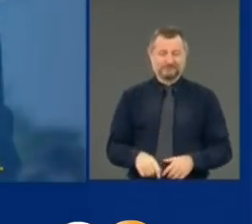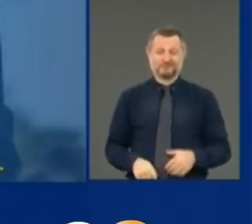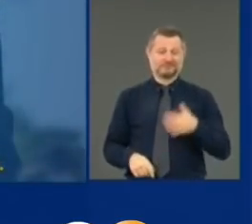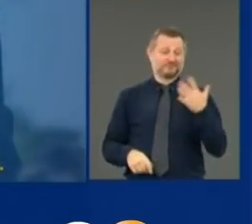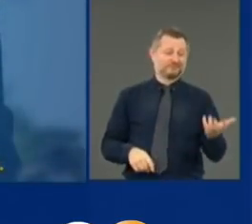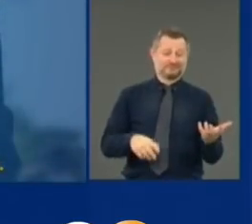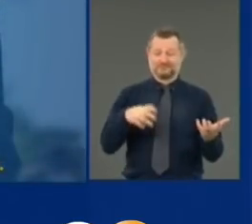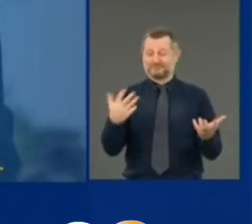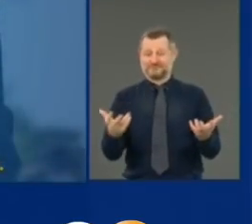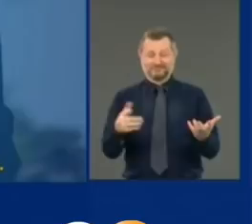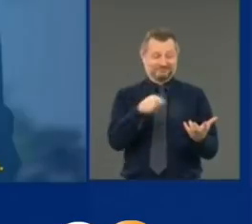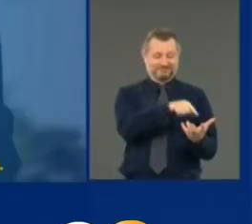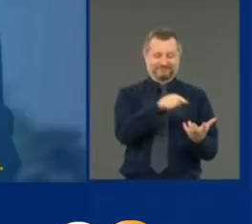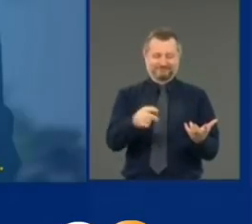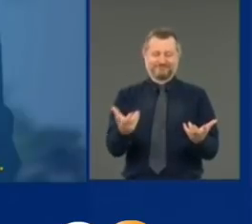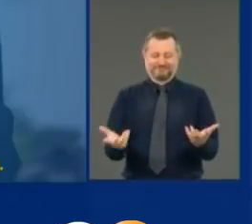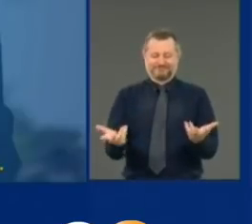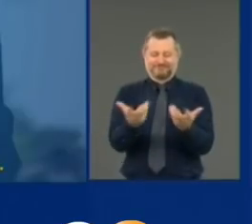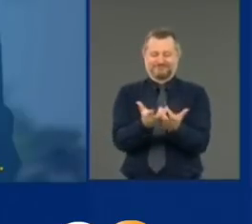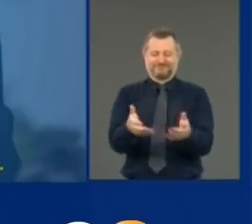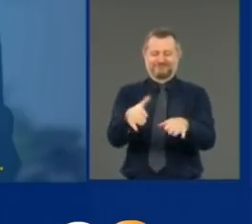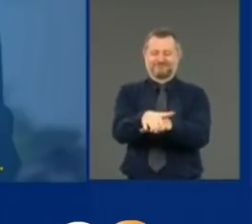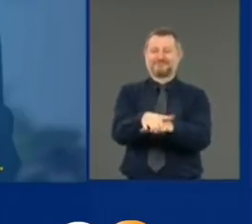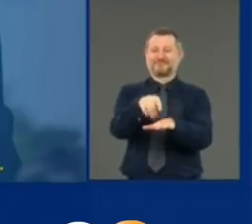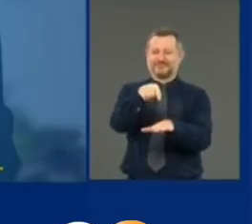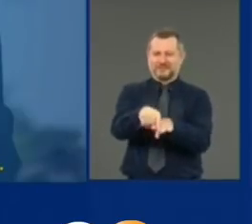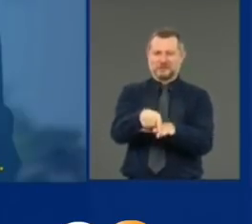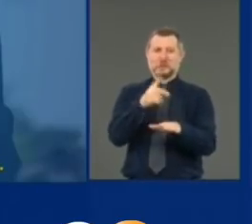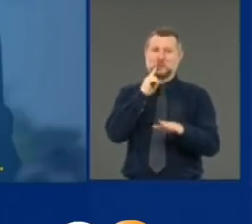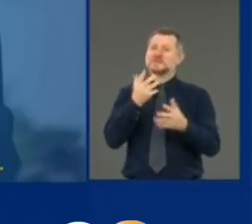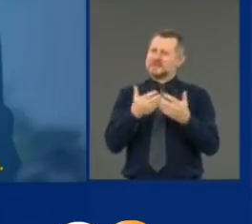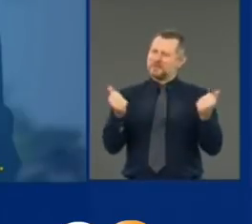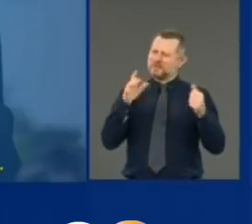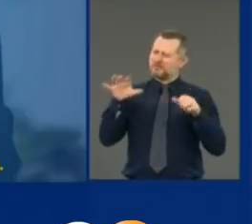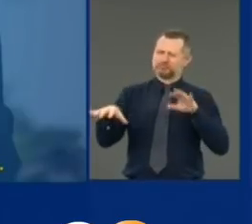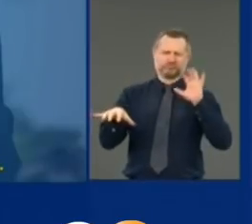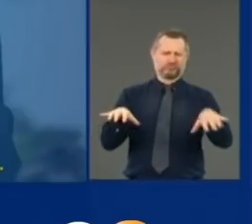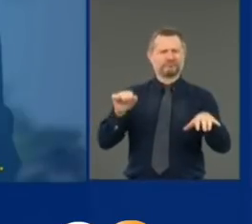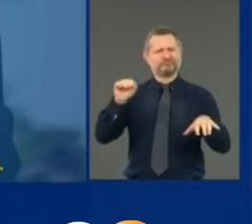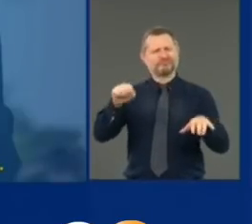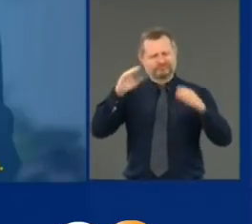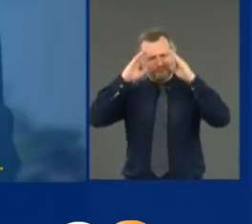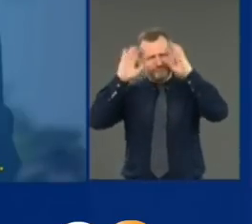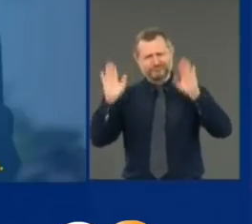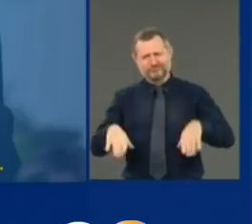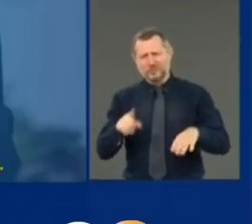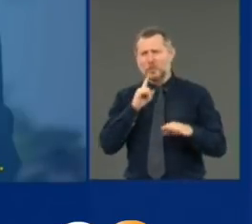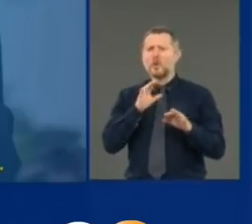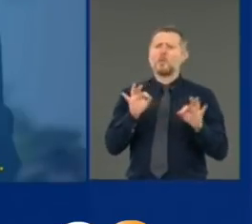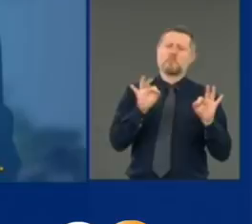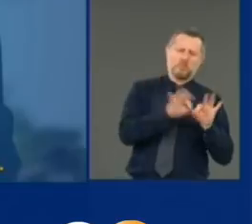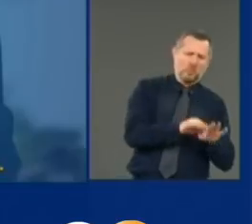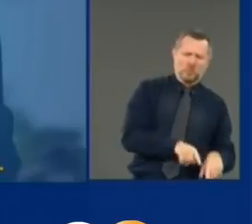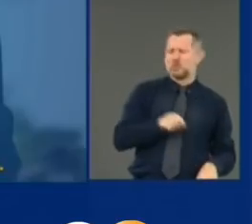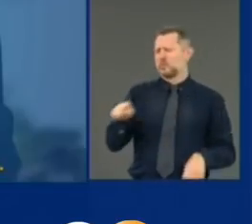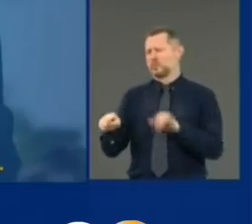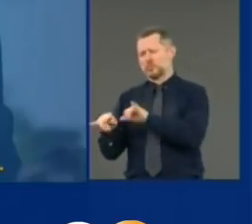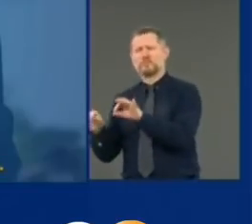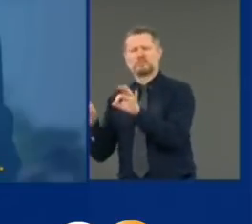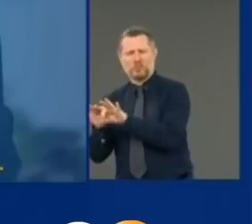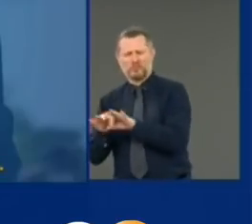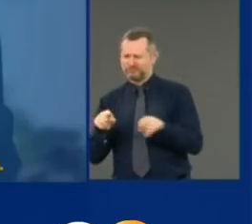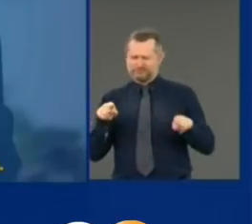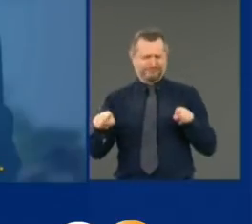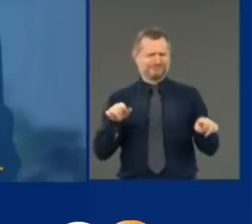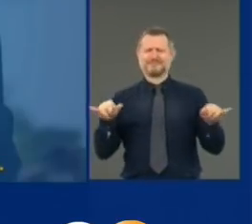both situations. They're separate and they're important and critical in and of themselves. And then